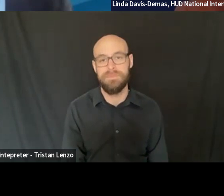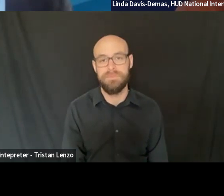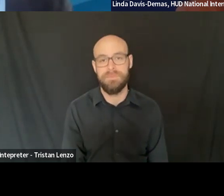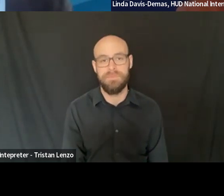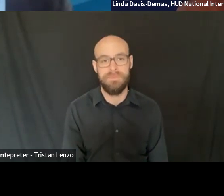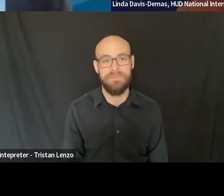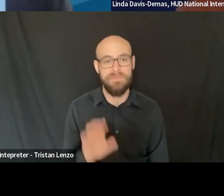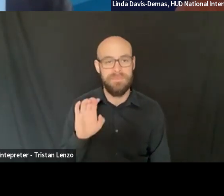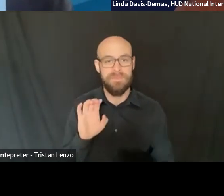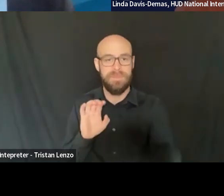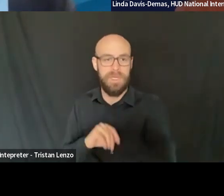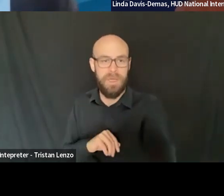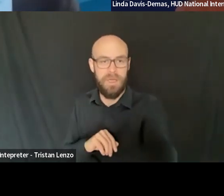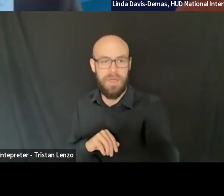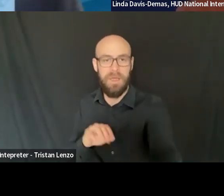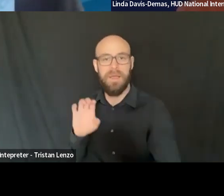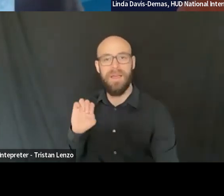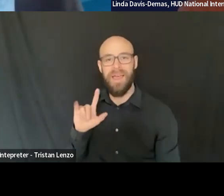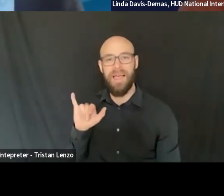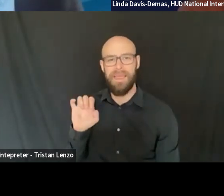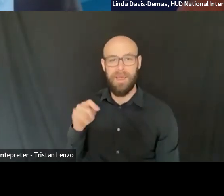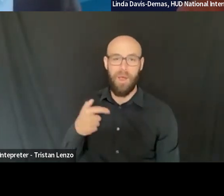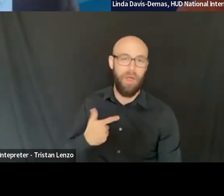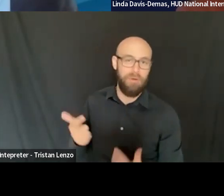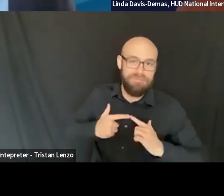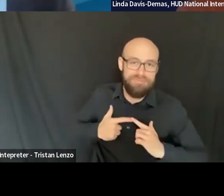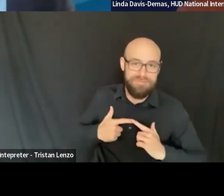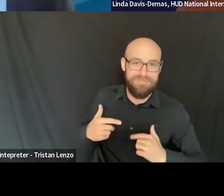All right, I'll take it for the team. Thank you,